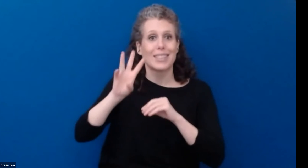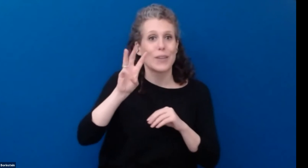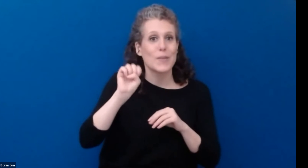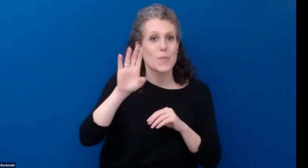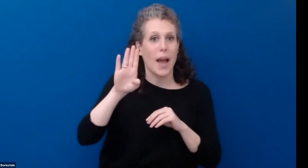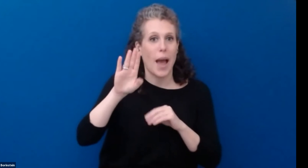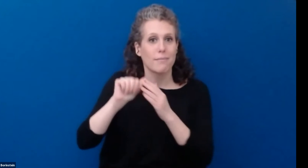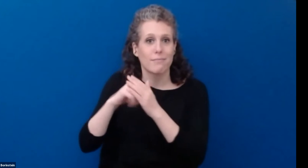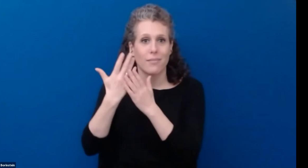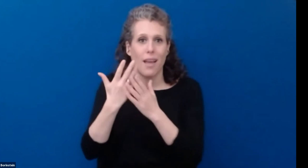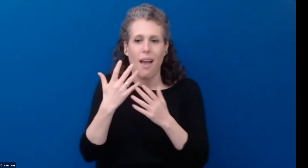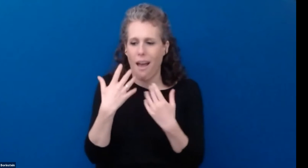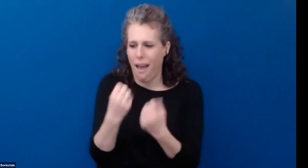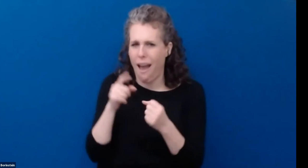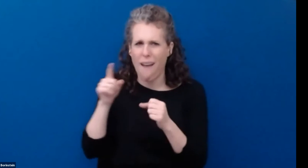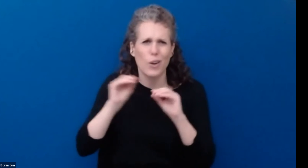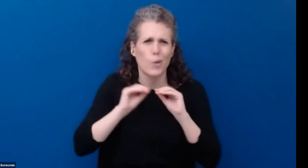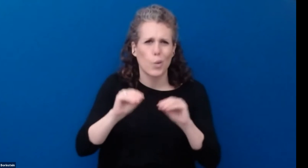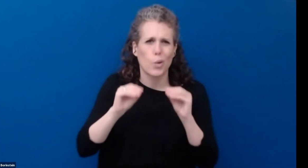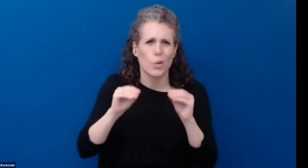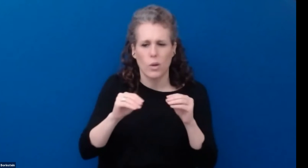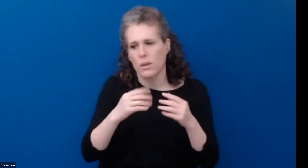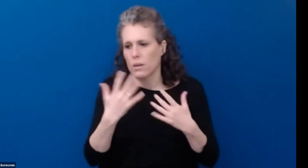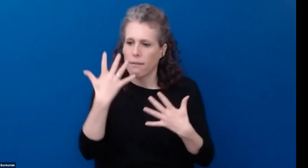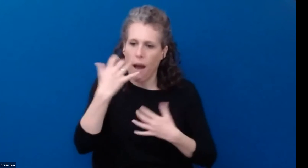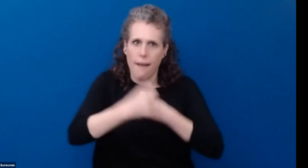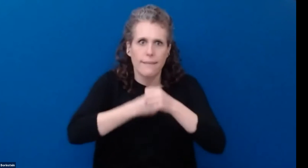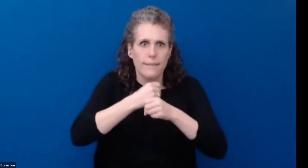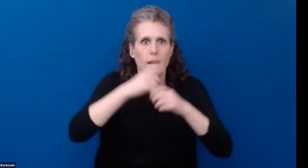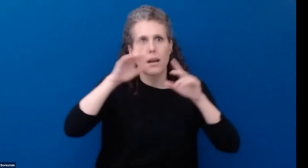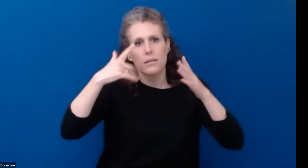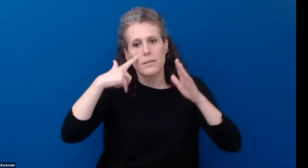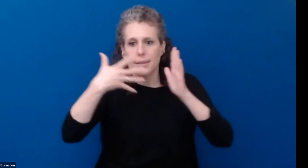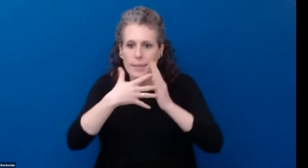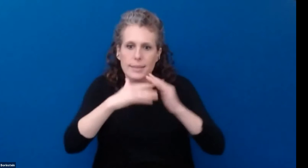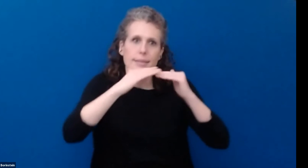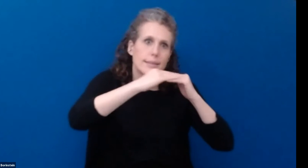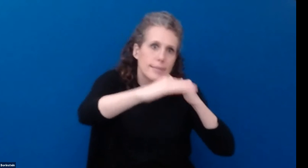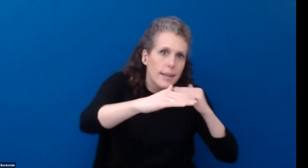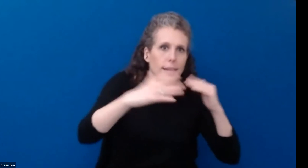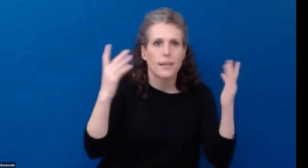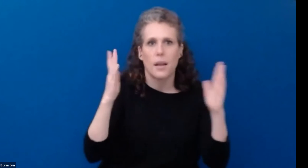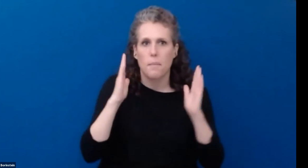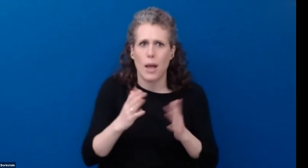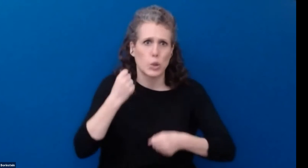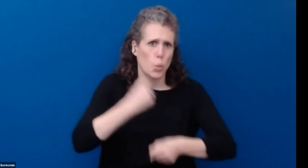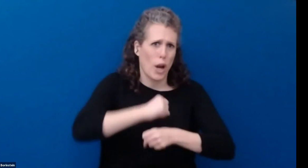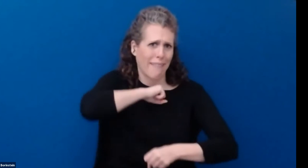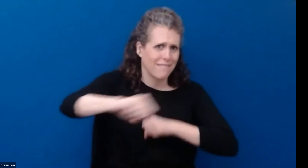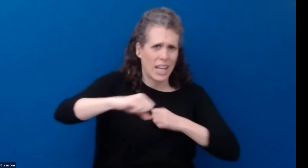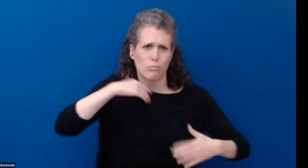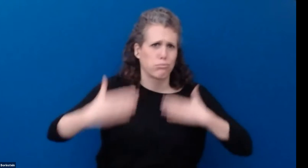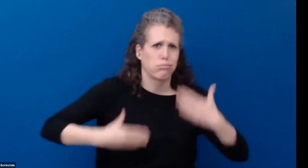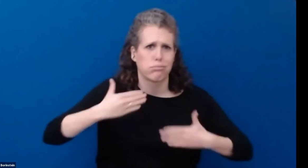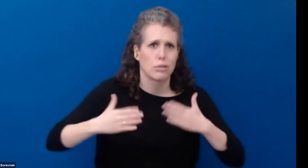5 weeks course where they're doing 5 usability testing throughout, they have to work fast, etc. It should be